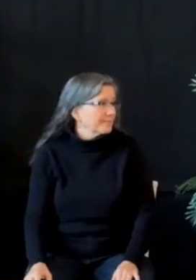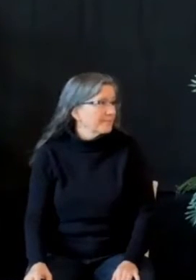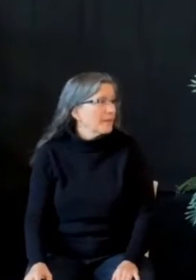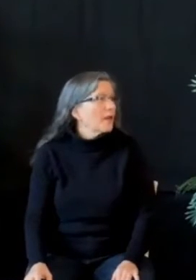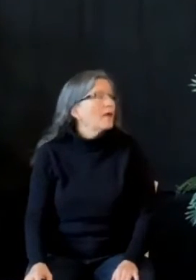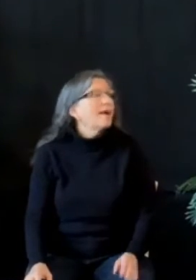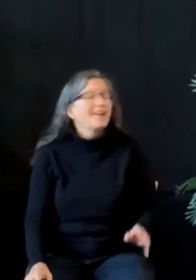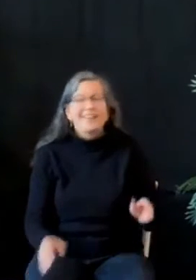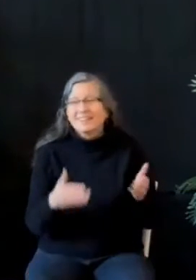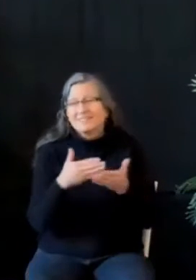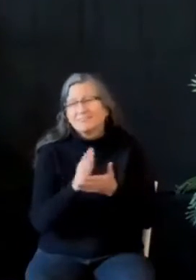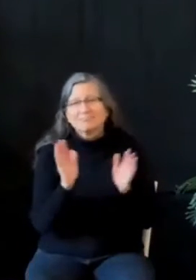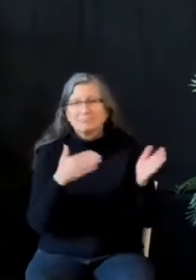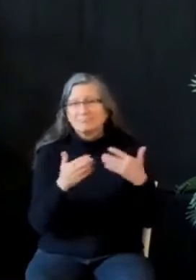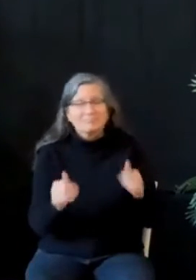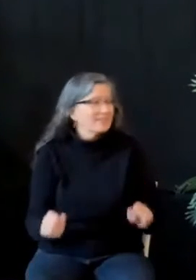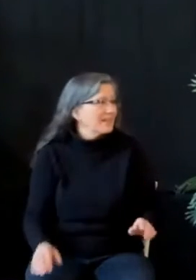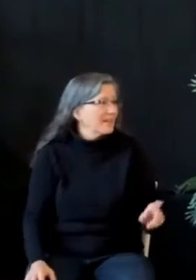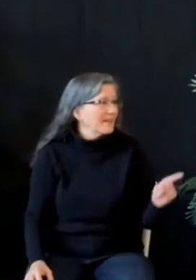That's all right.